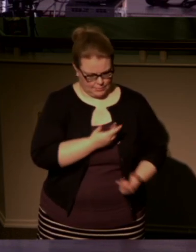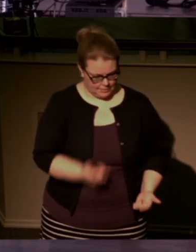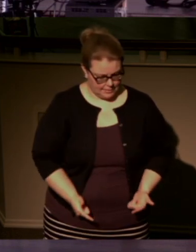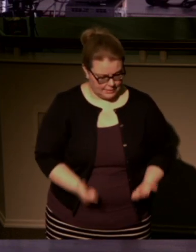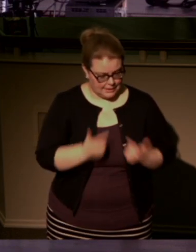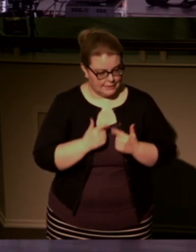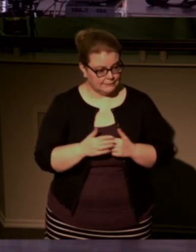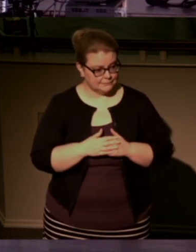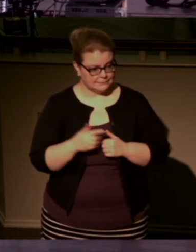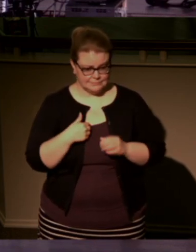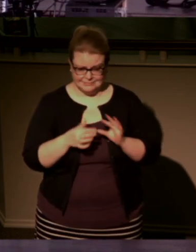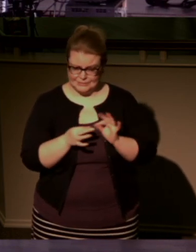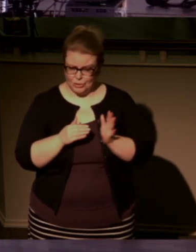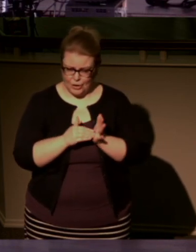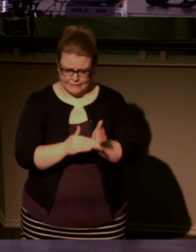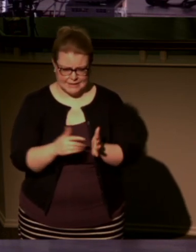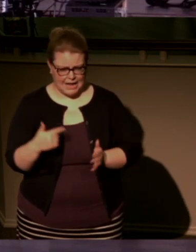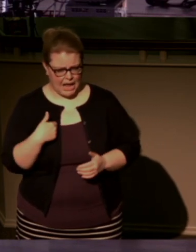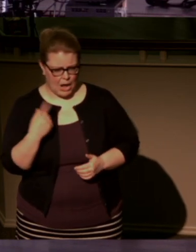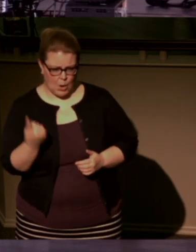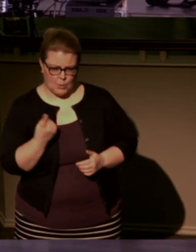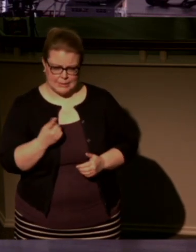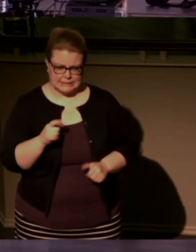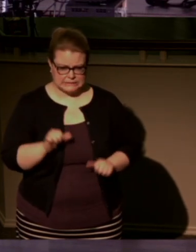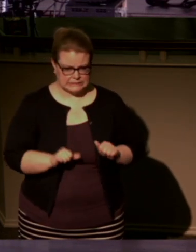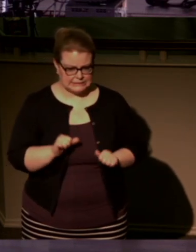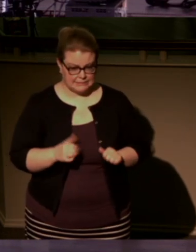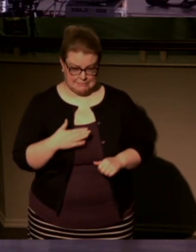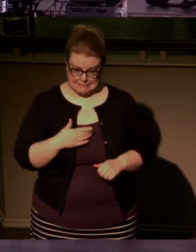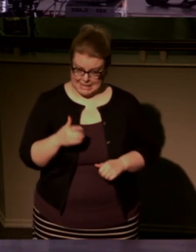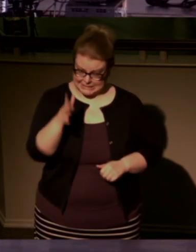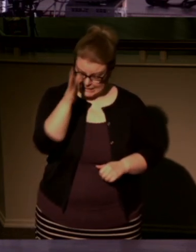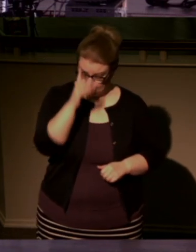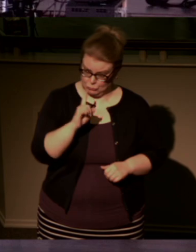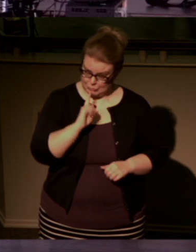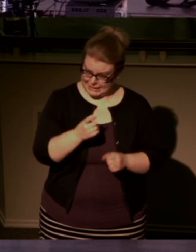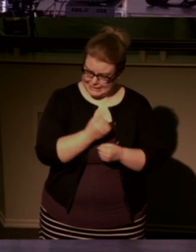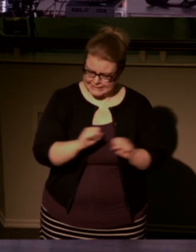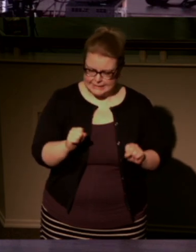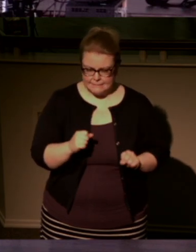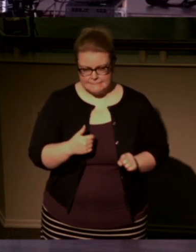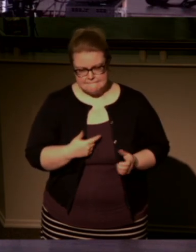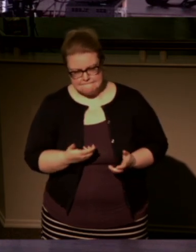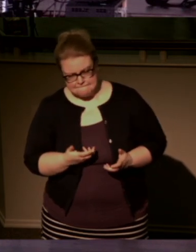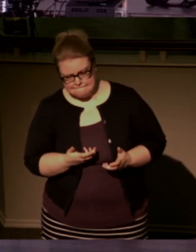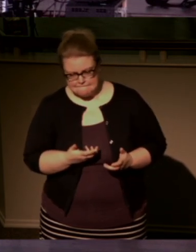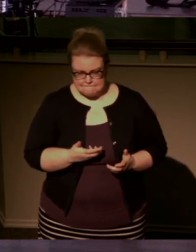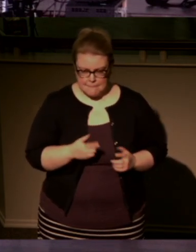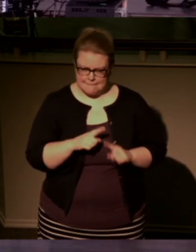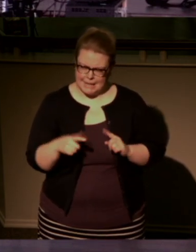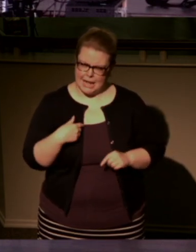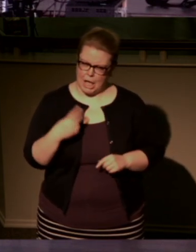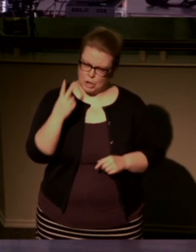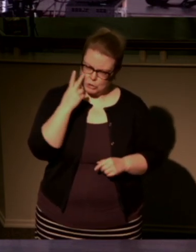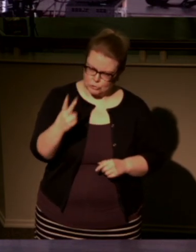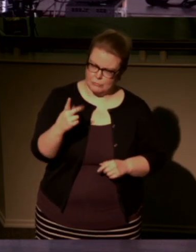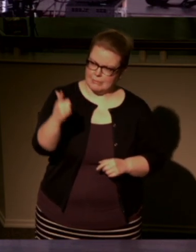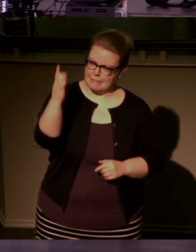never certain of my dad's salvation, but I saw God's hand in his